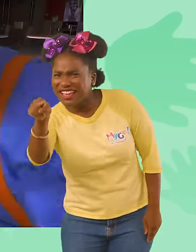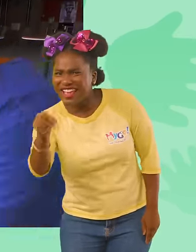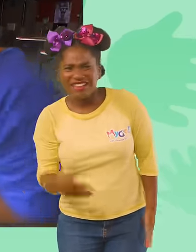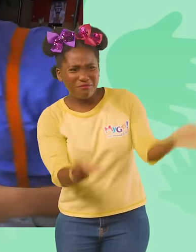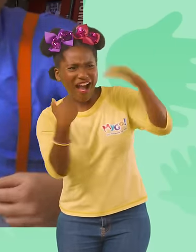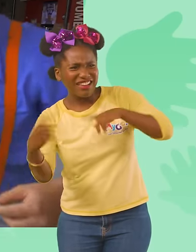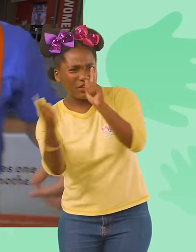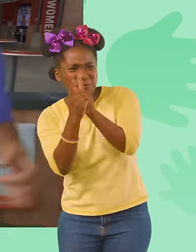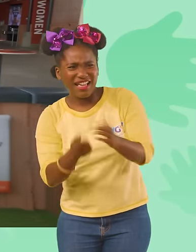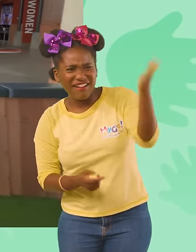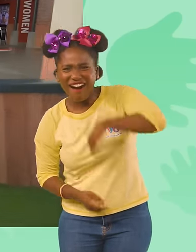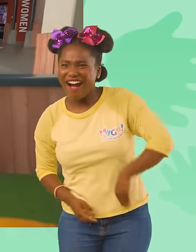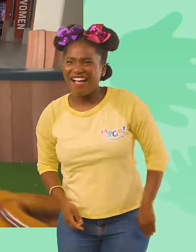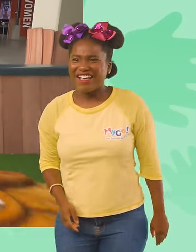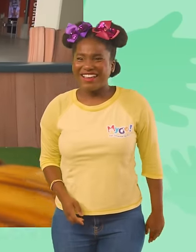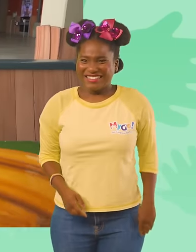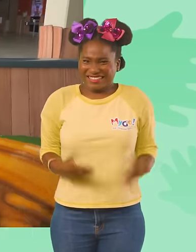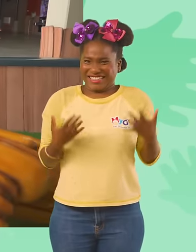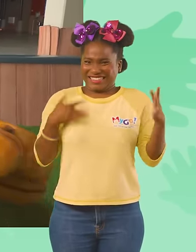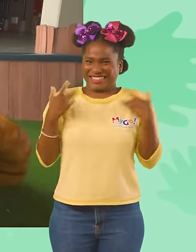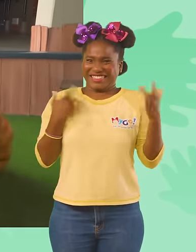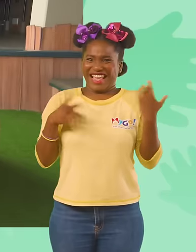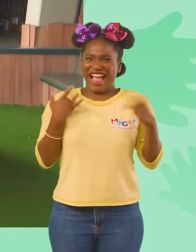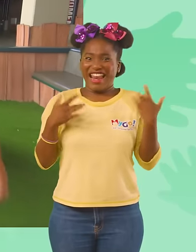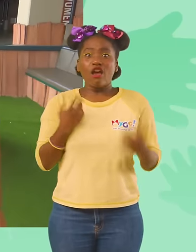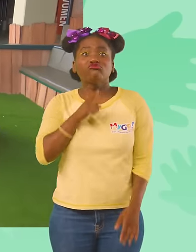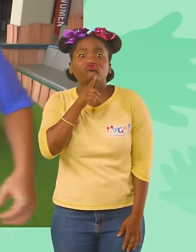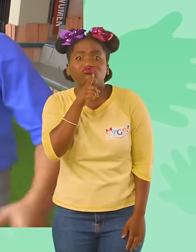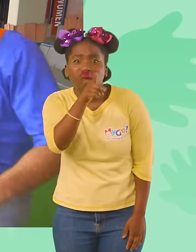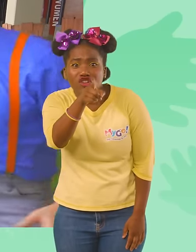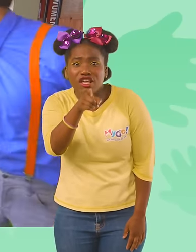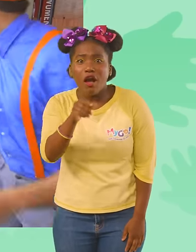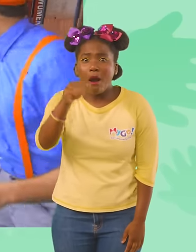Let's go meet it. Whoa, I am so excited. A real